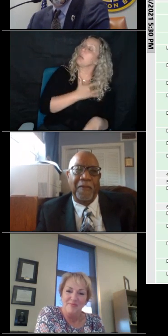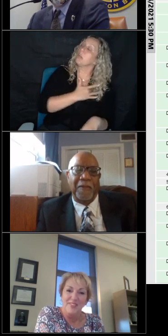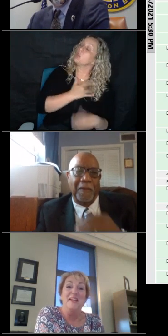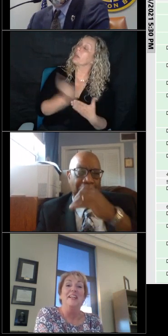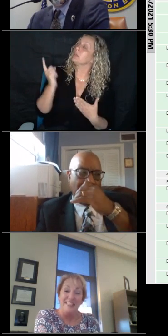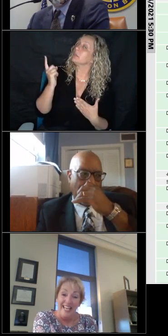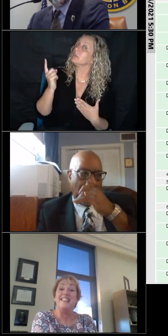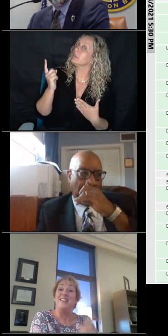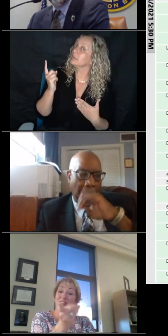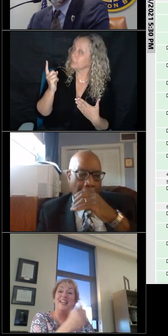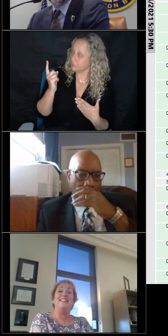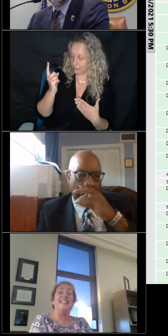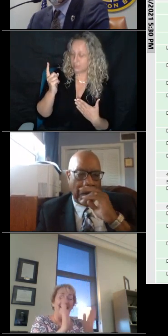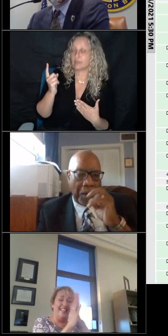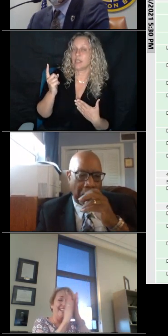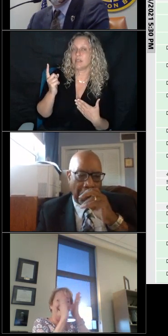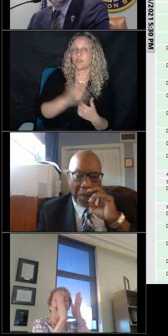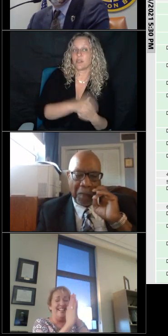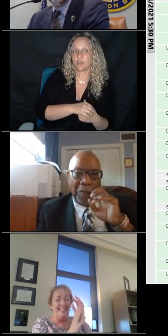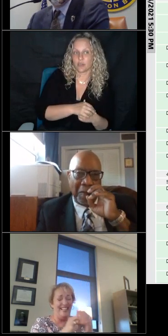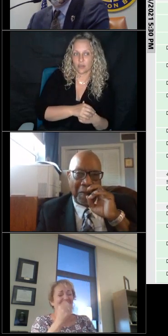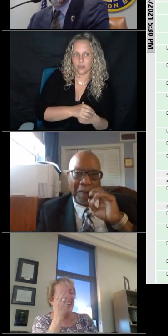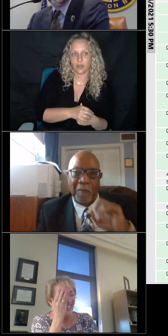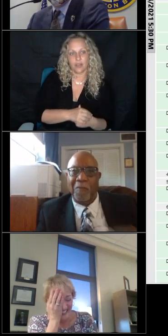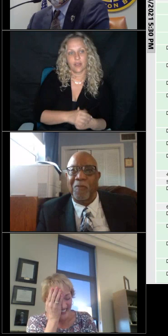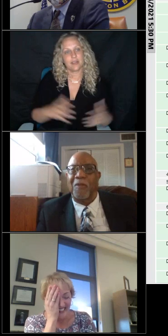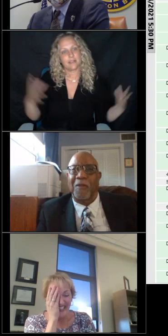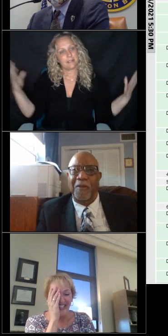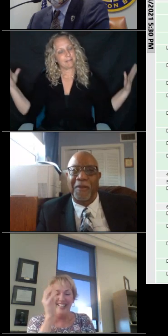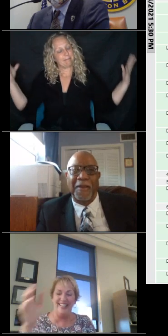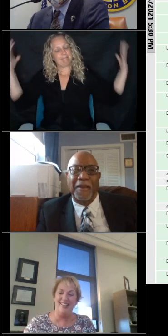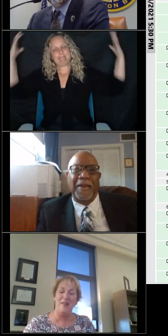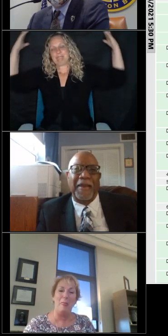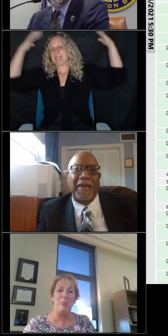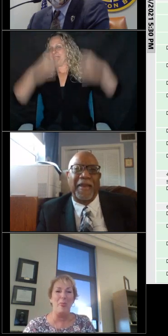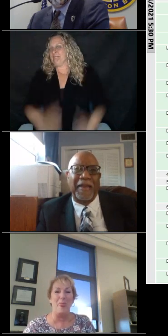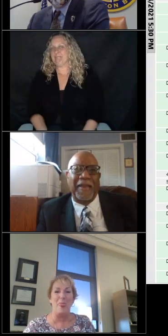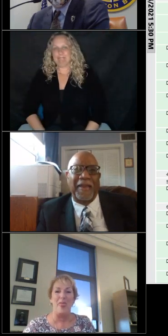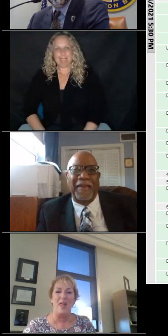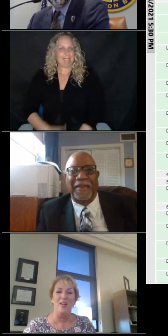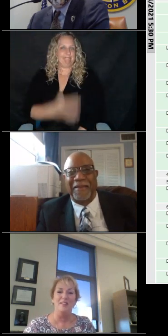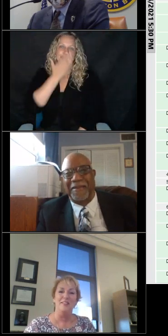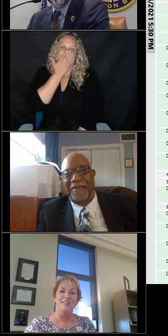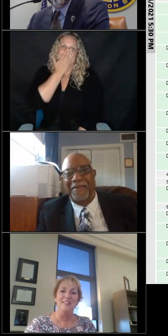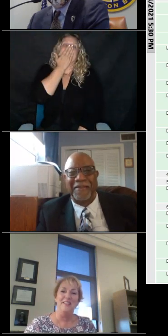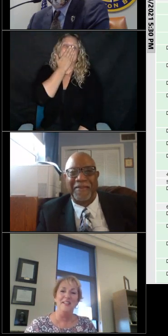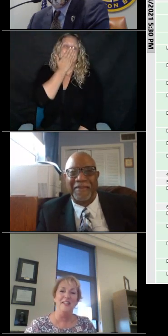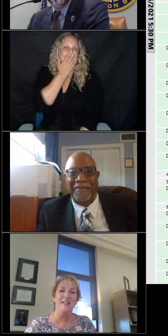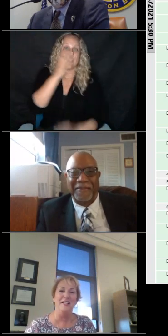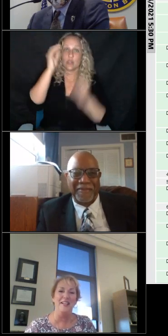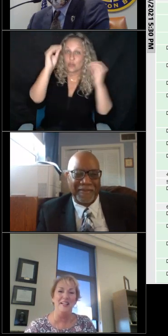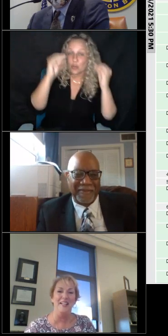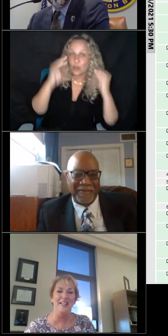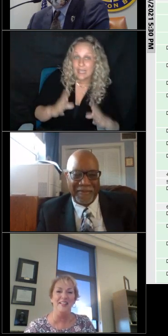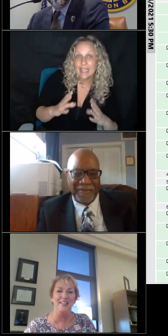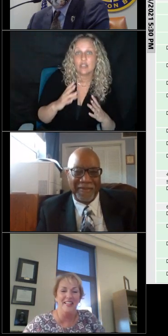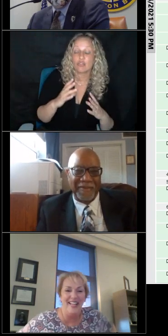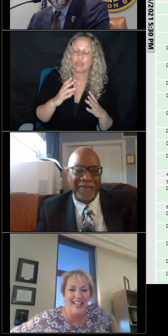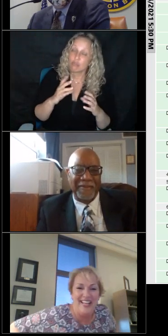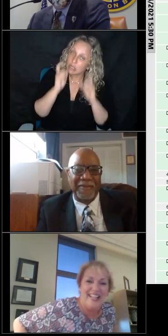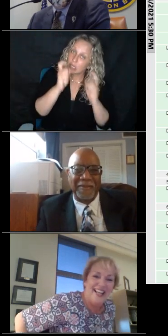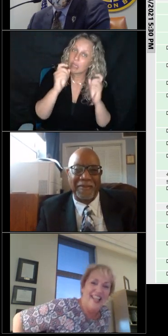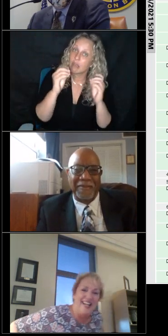Week. So, Teacher Appreciation Week. so if you know teachers and you want to heap more appreciation on